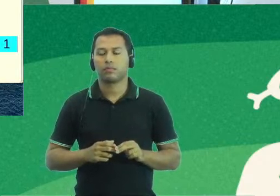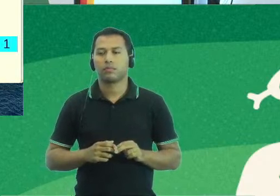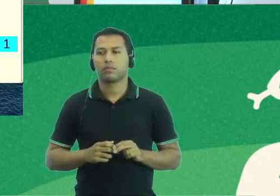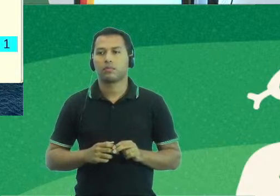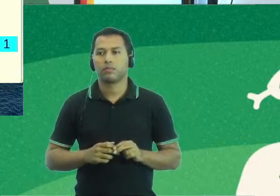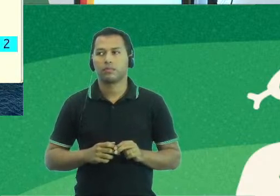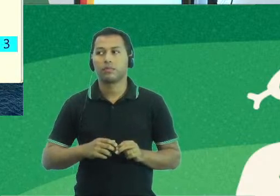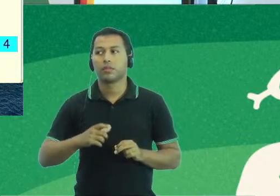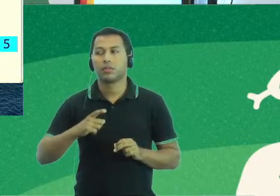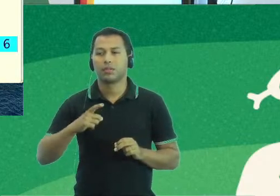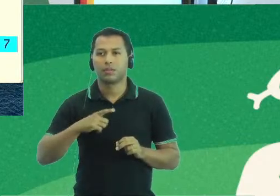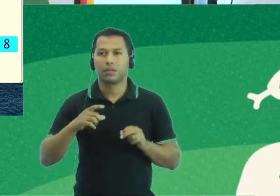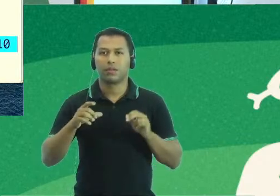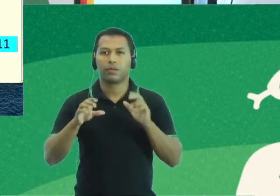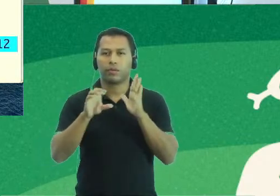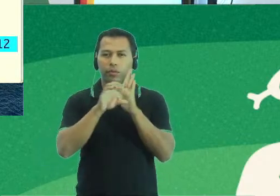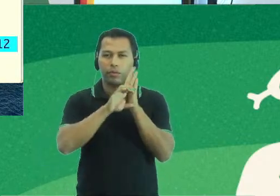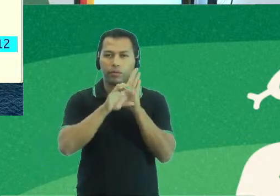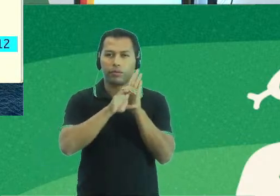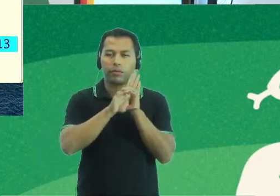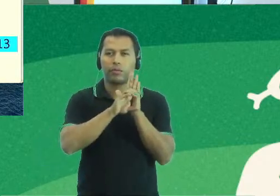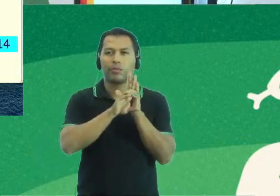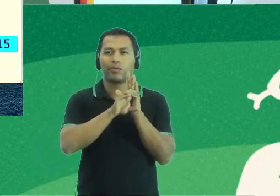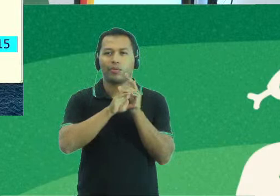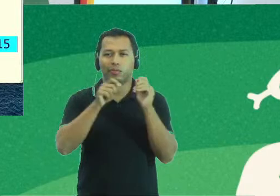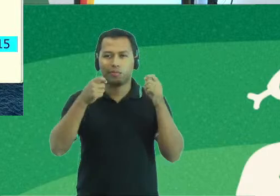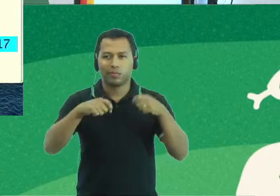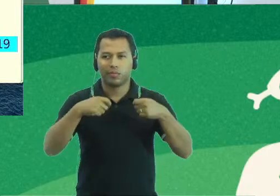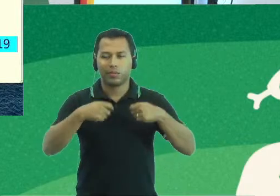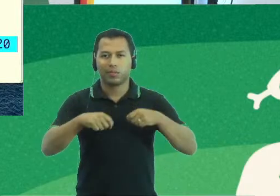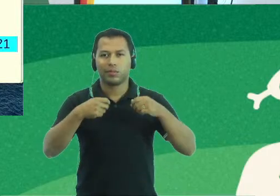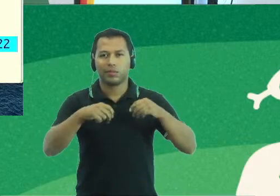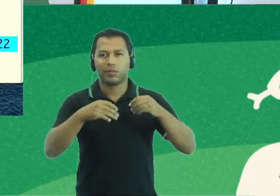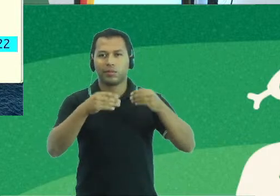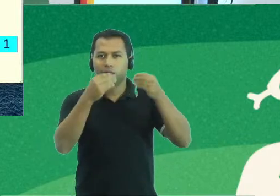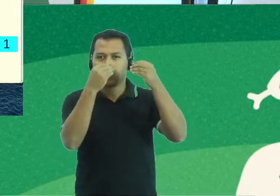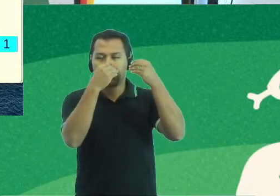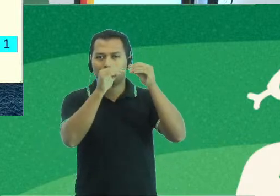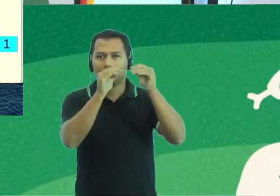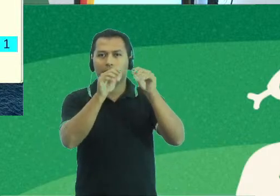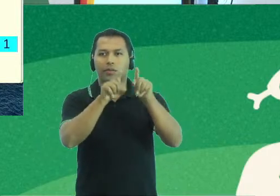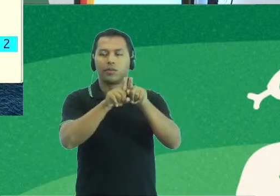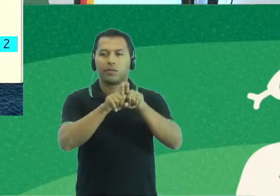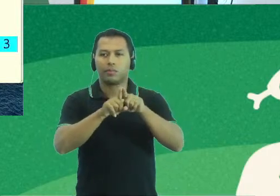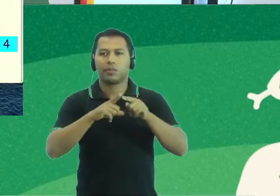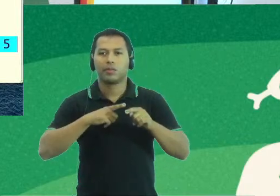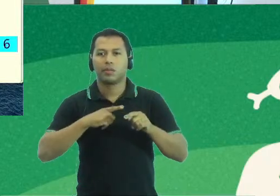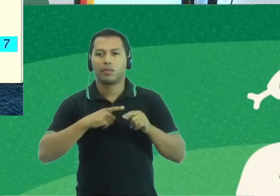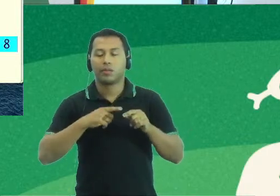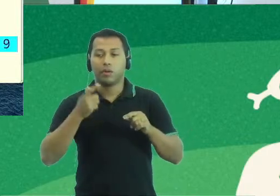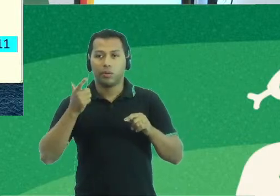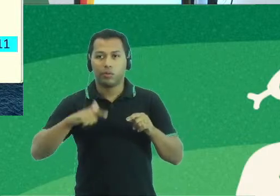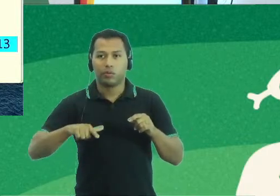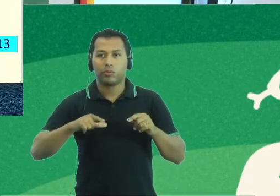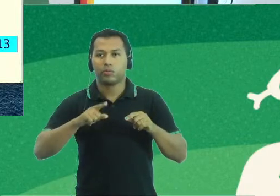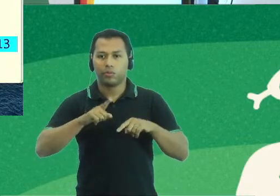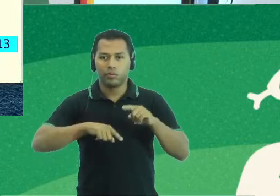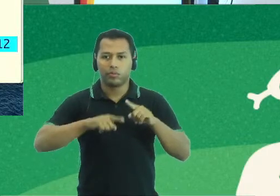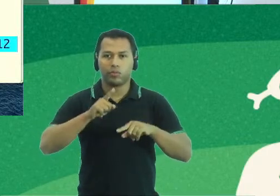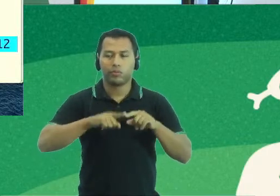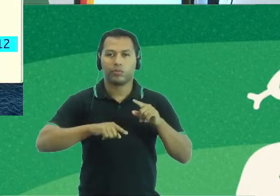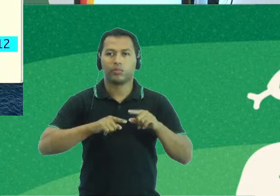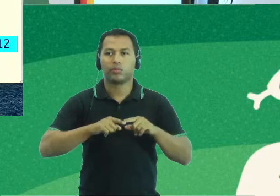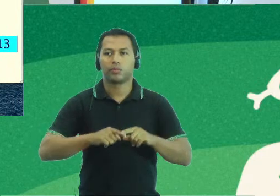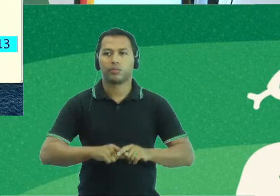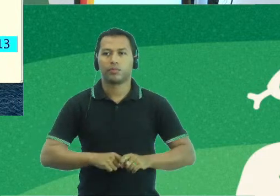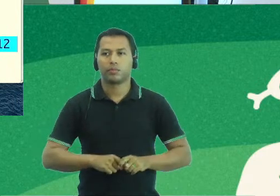all I need for now. I'm going to create a Flask app object. And this app is only going to contain one route, and